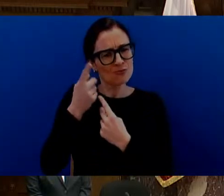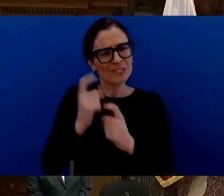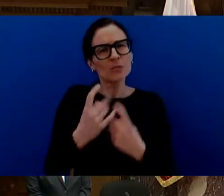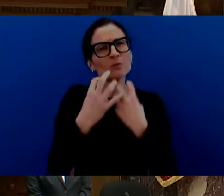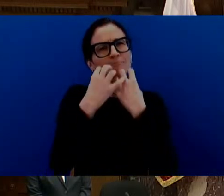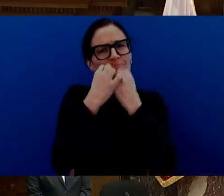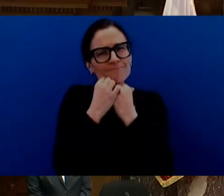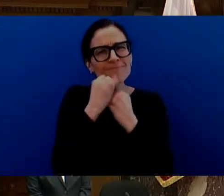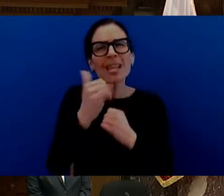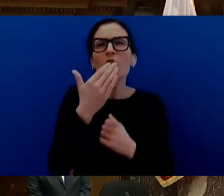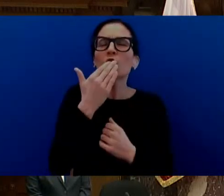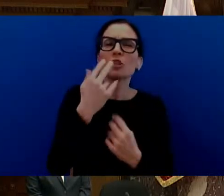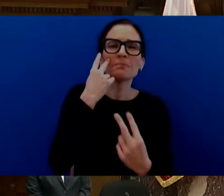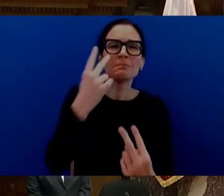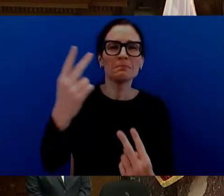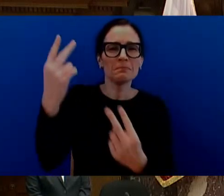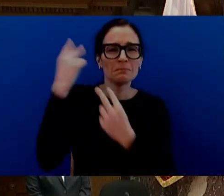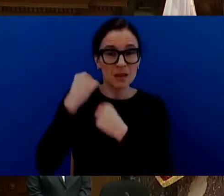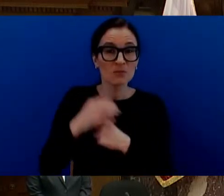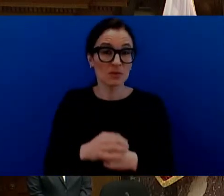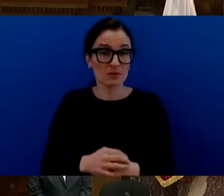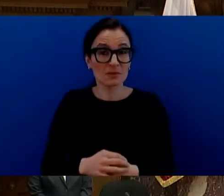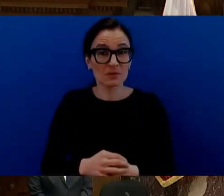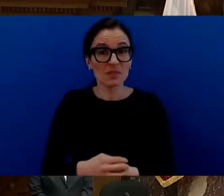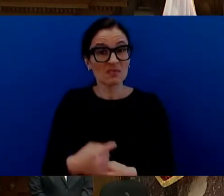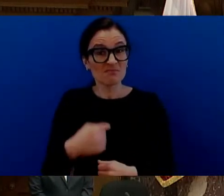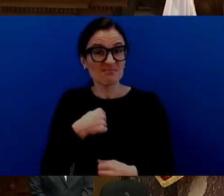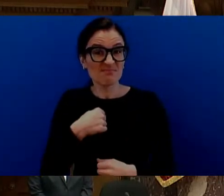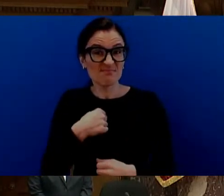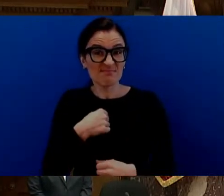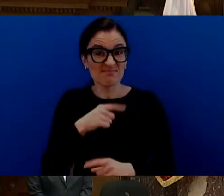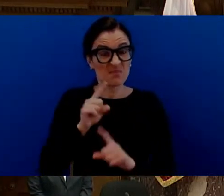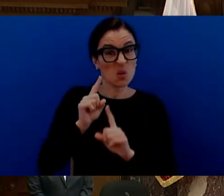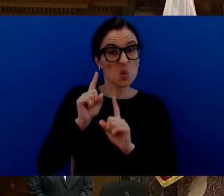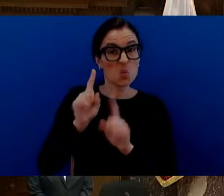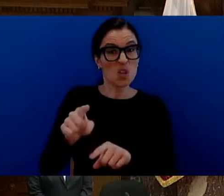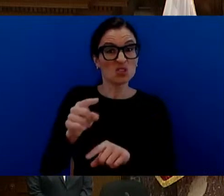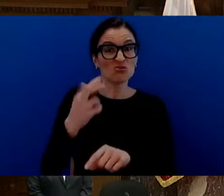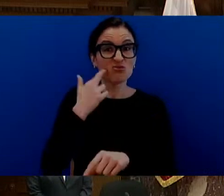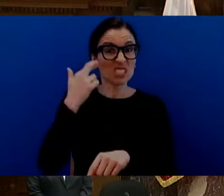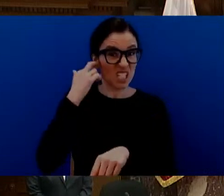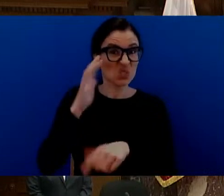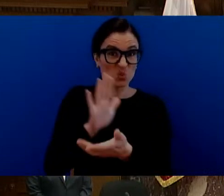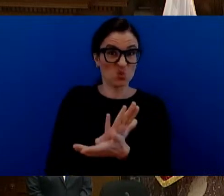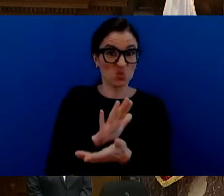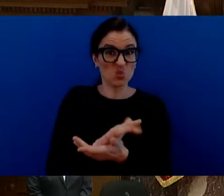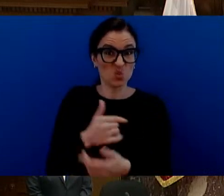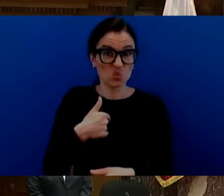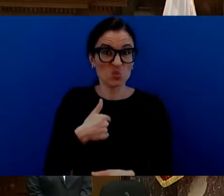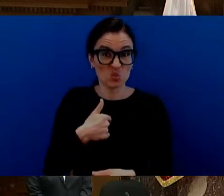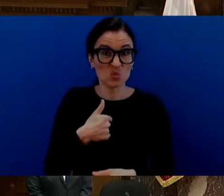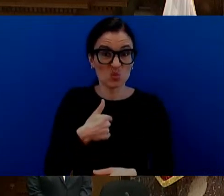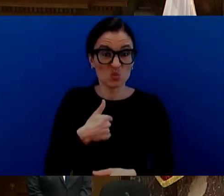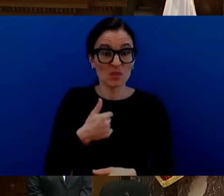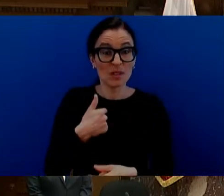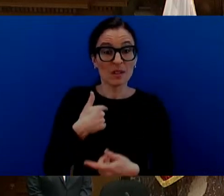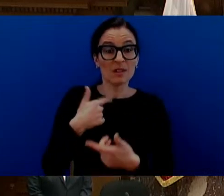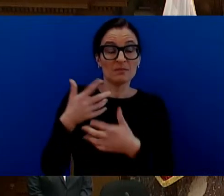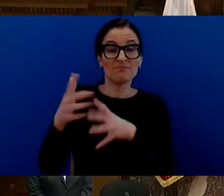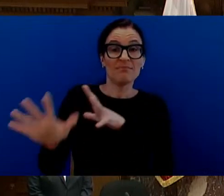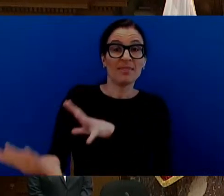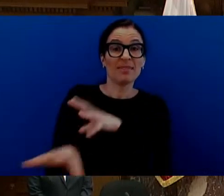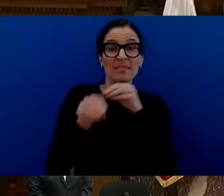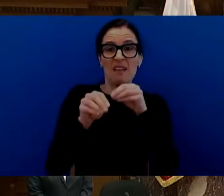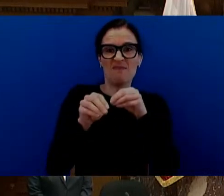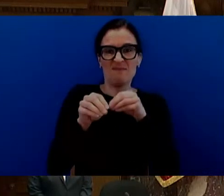I came out hating the white people. And my father grabbed me right here. How could you punish everybody? It wasn't